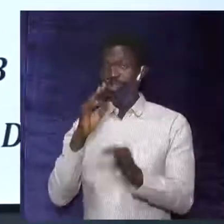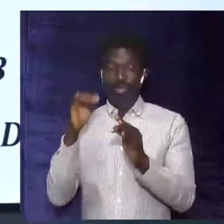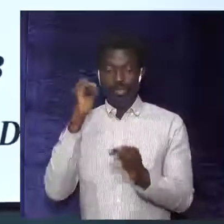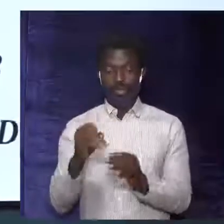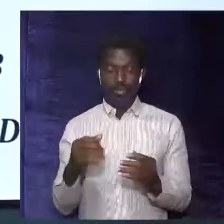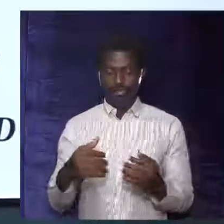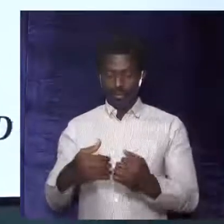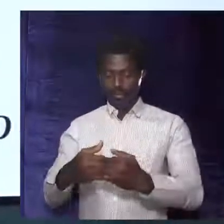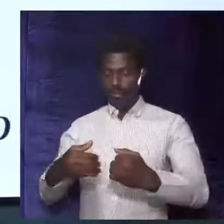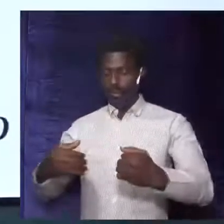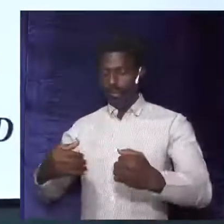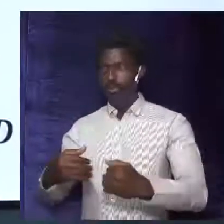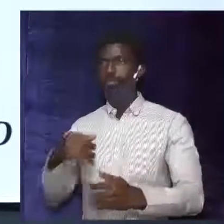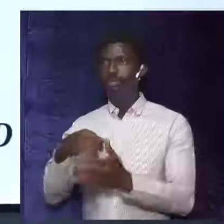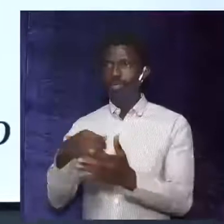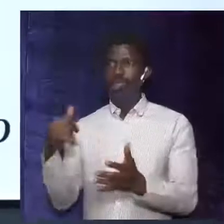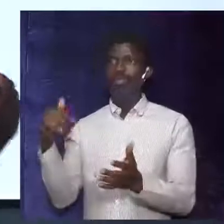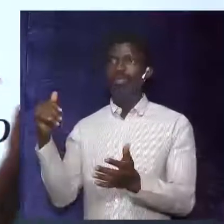eventually they will meet.